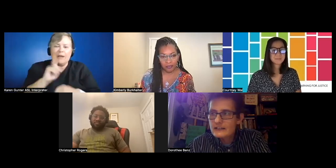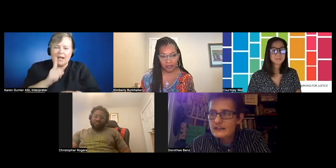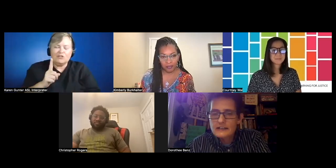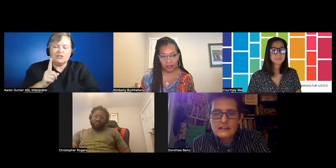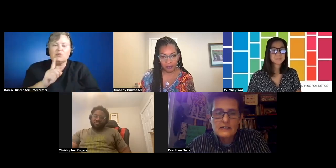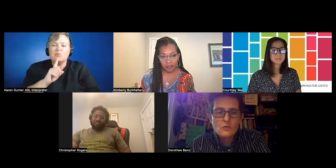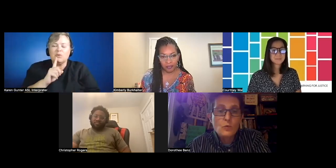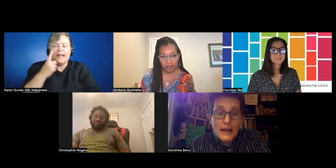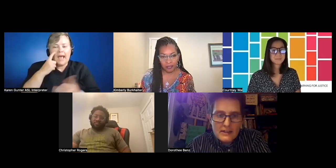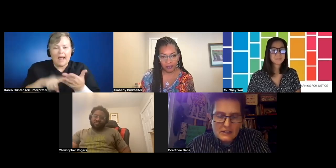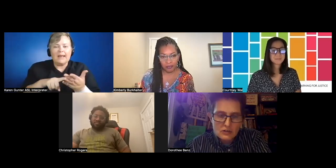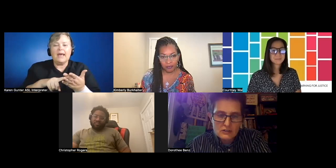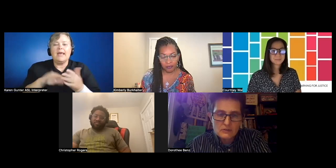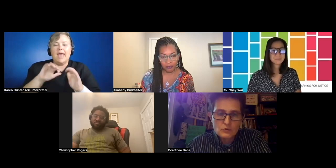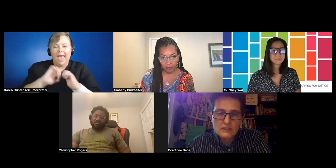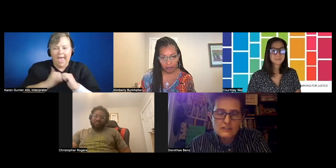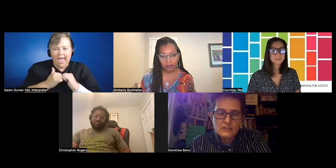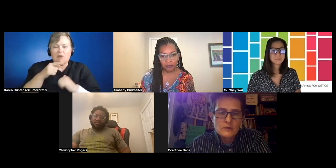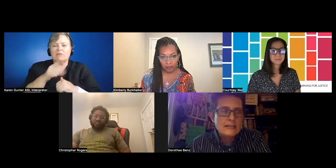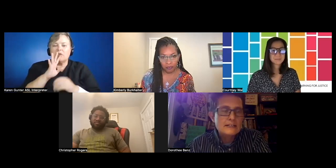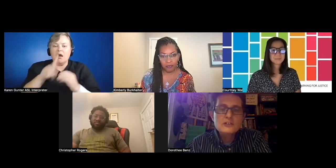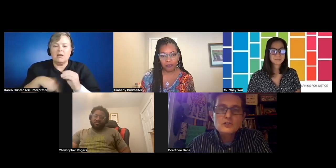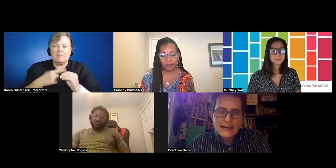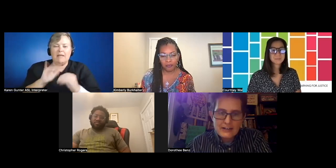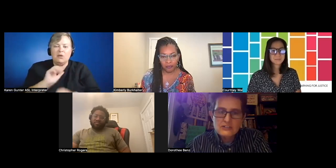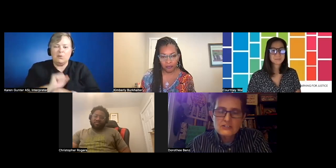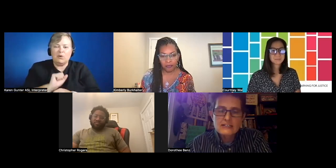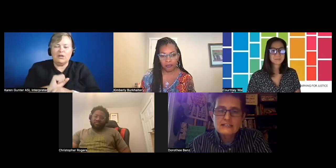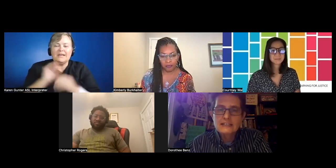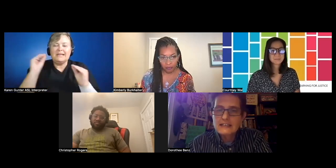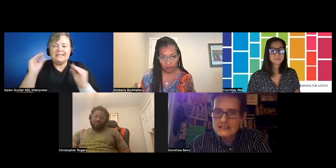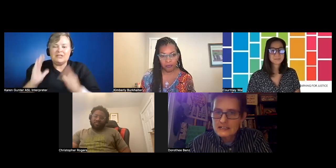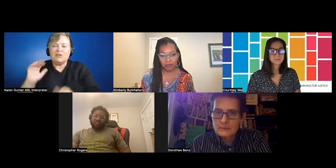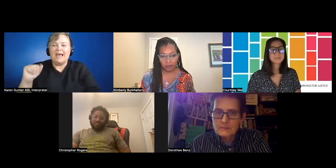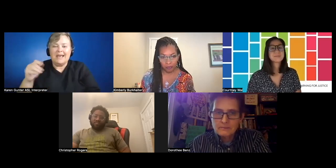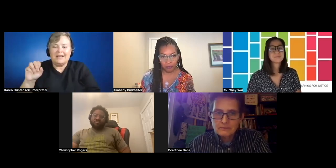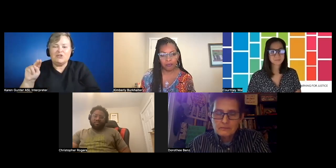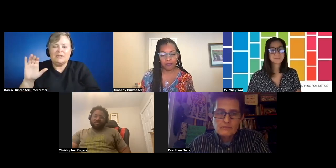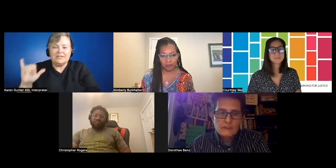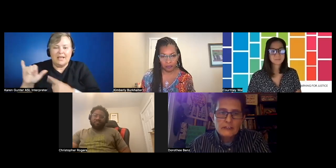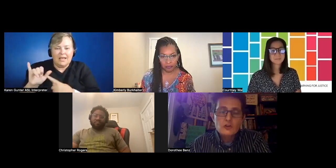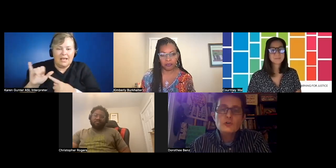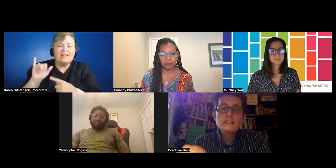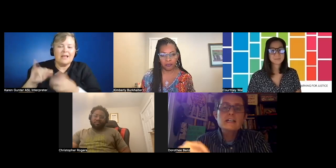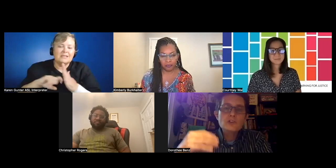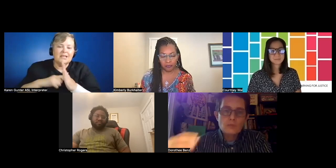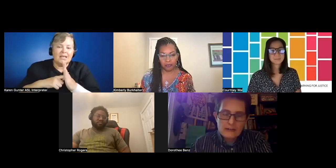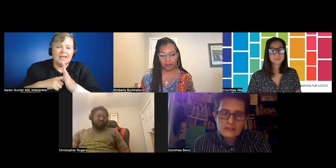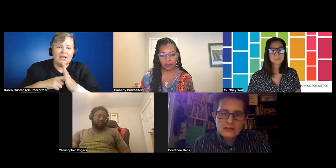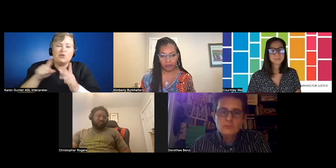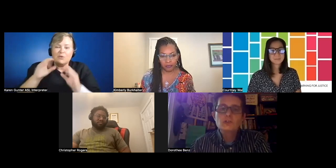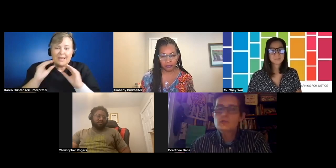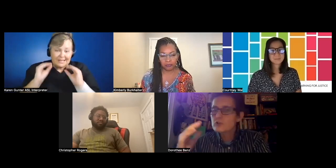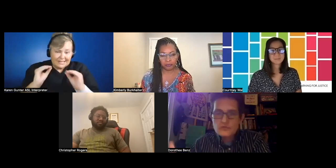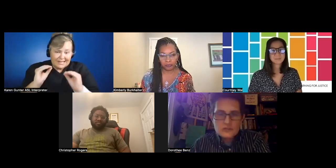really highlighted in the way they talked about the work that they do. Teacher agency is the key here. You can teach around